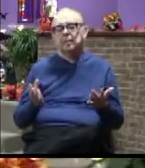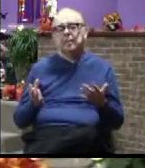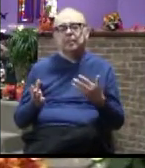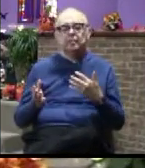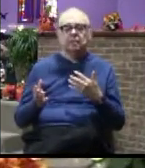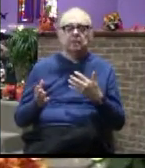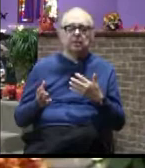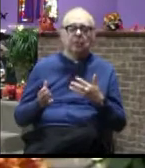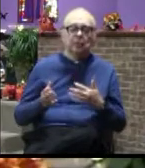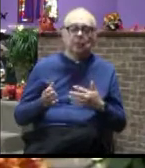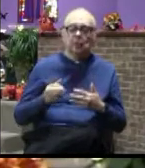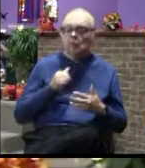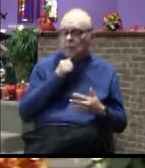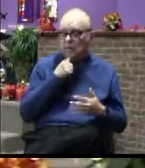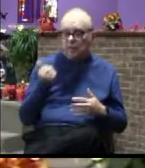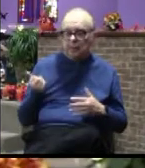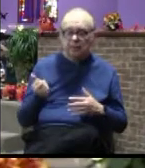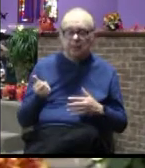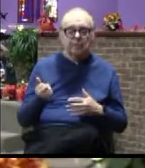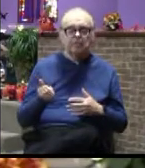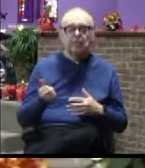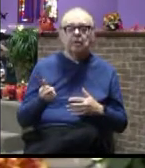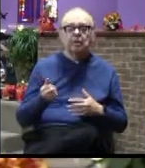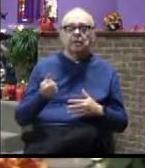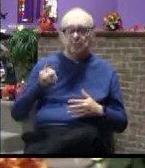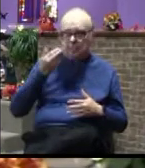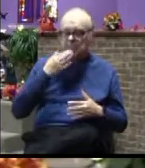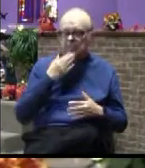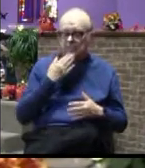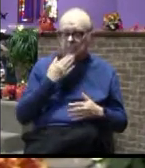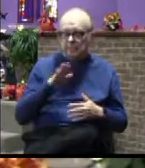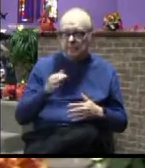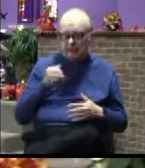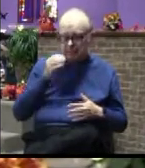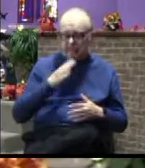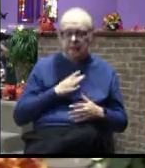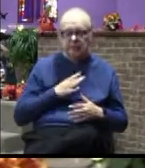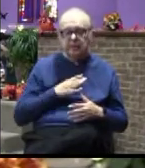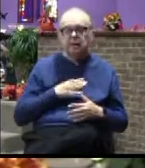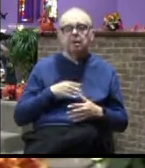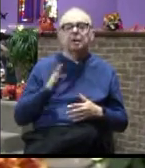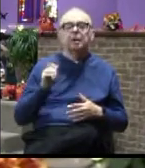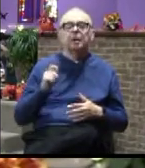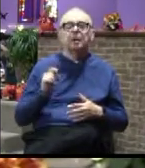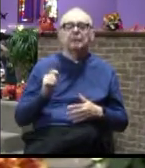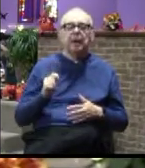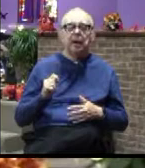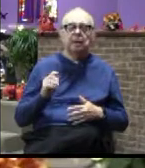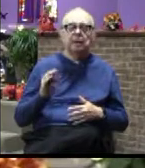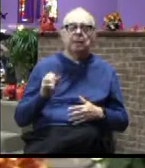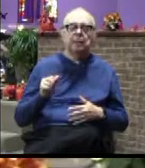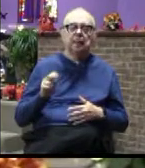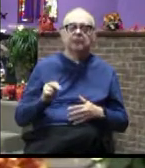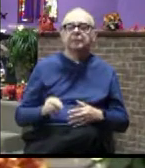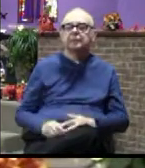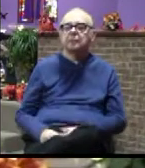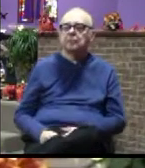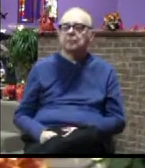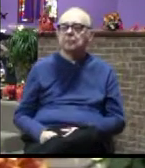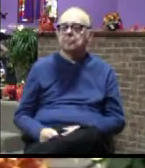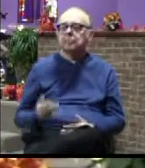or whoever else is the bad guys in Batman. Some of y'all could have been Catwoman. That's cool.